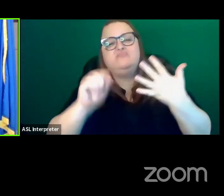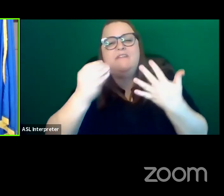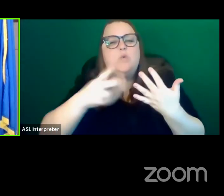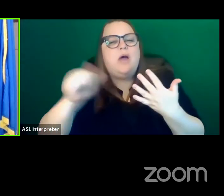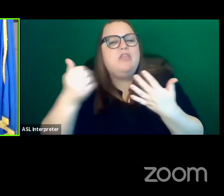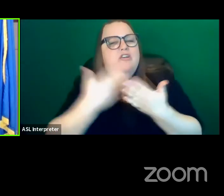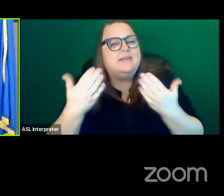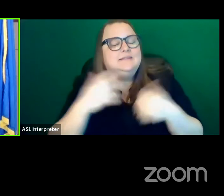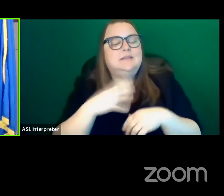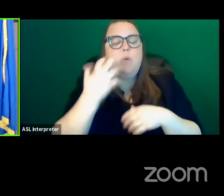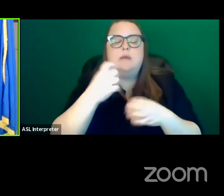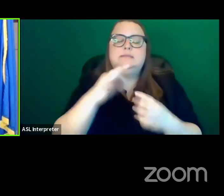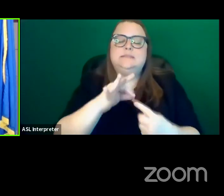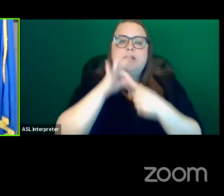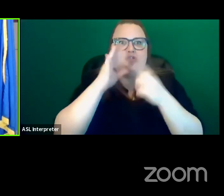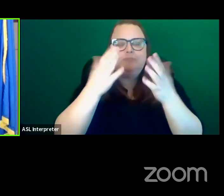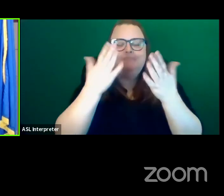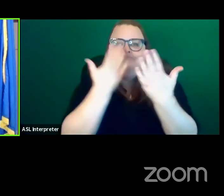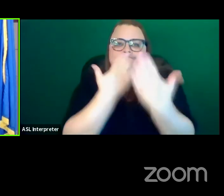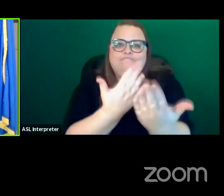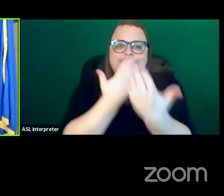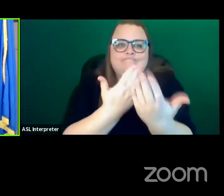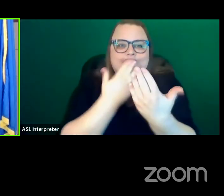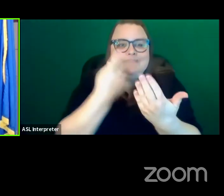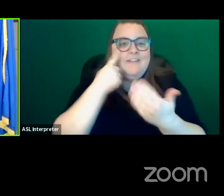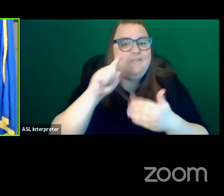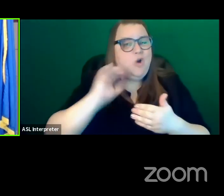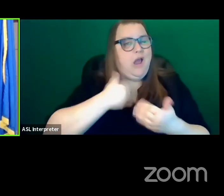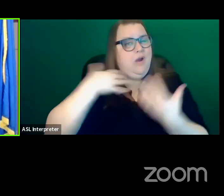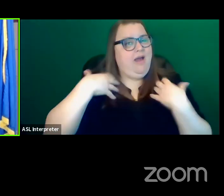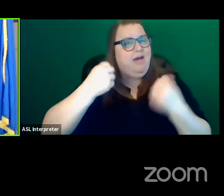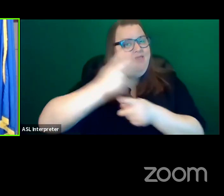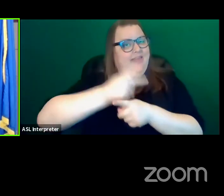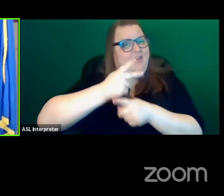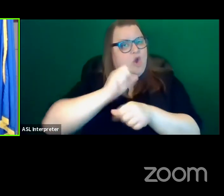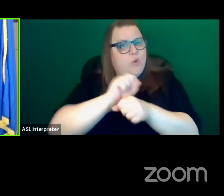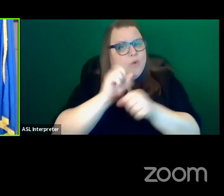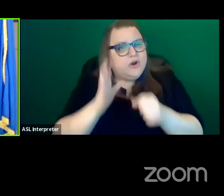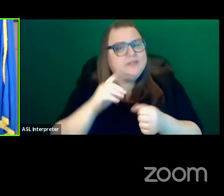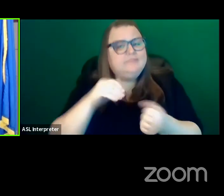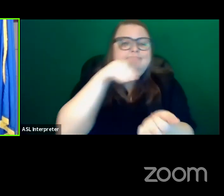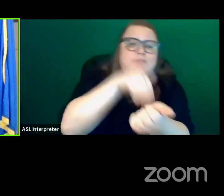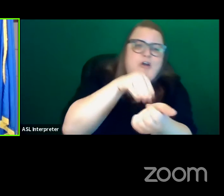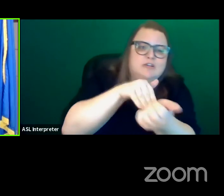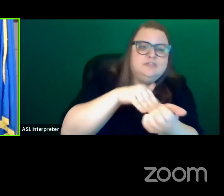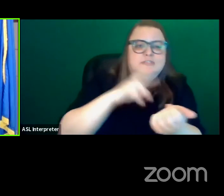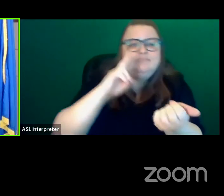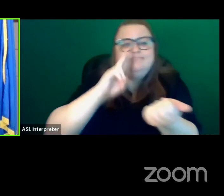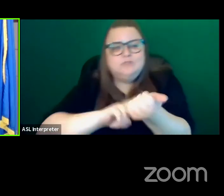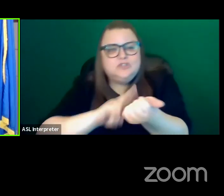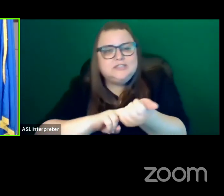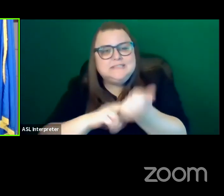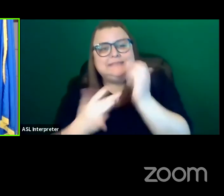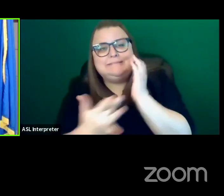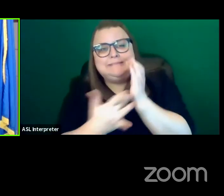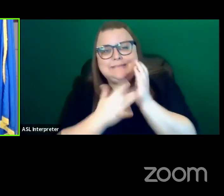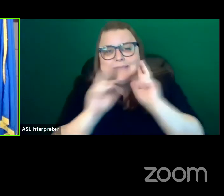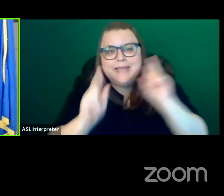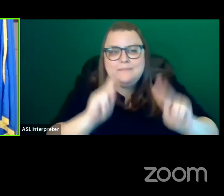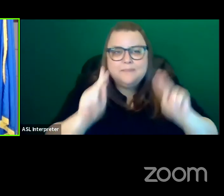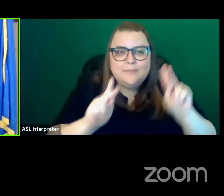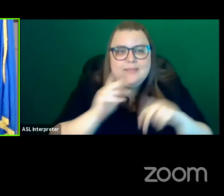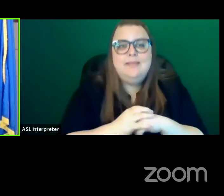special shout out to our frontline healthcare workers, our doctors, our nurses, our technicians, our